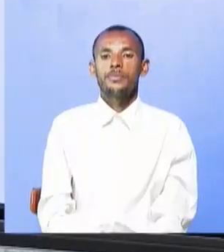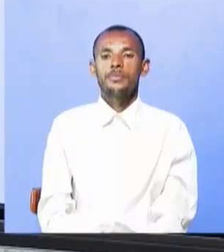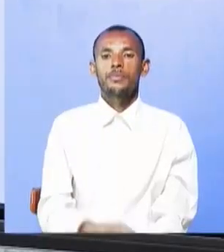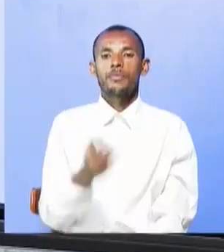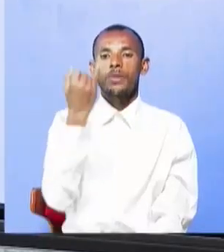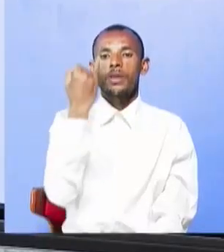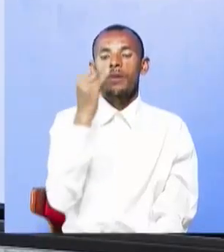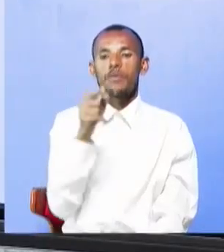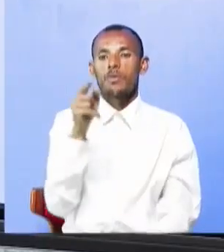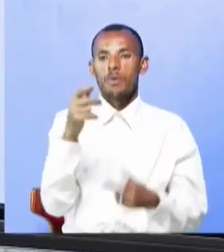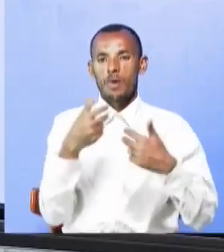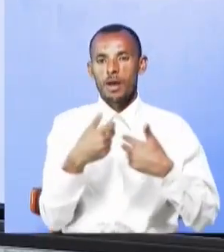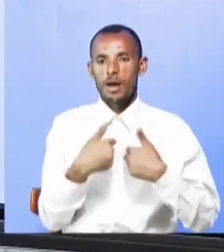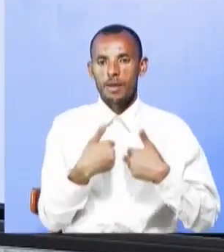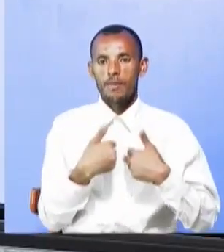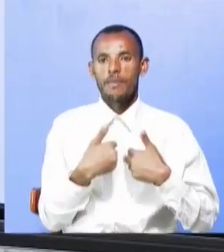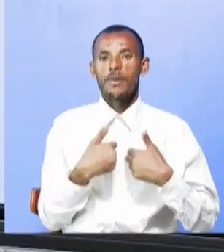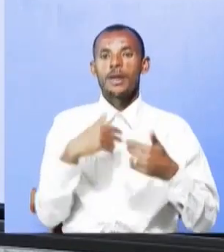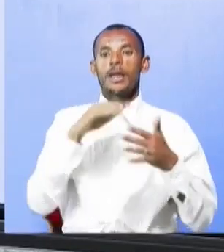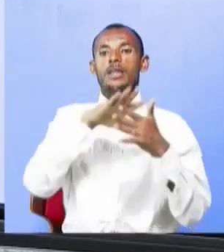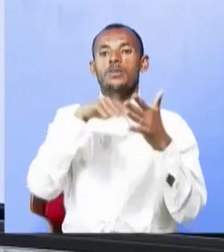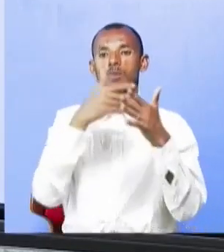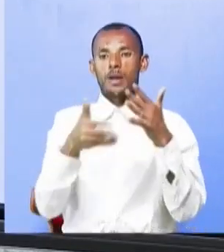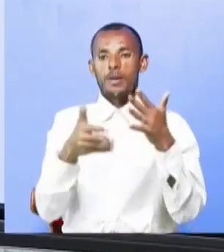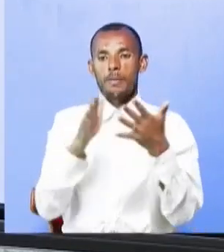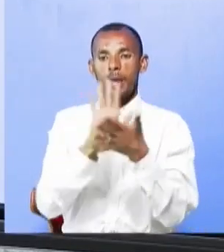you have a squared paper,